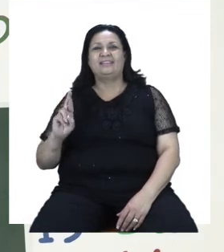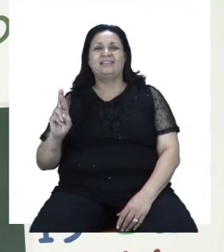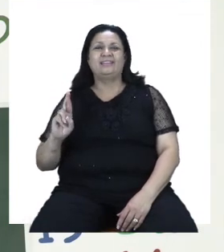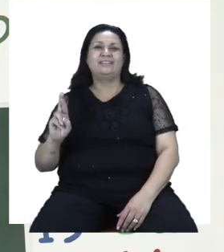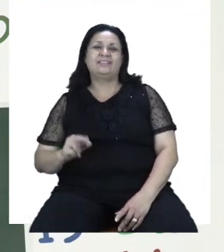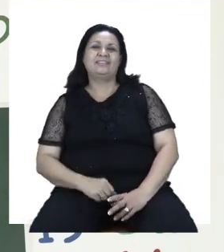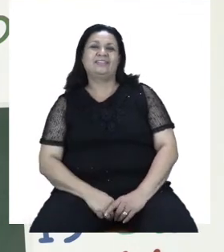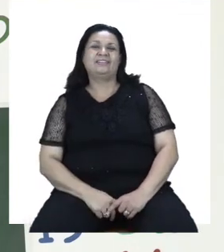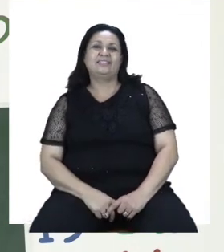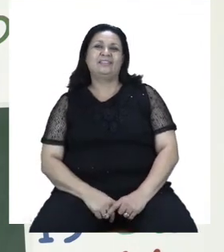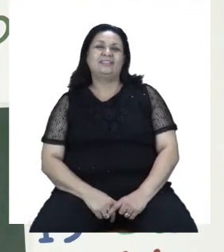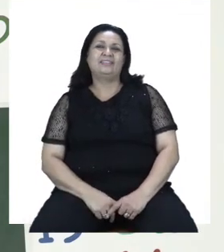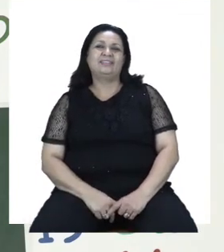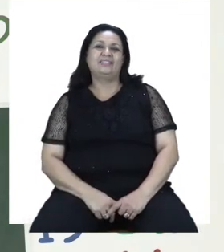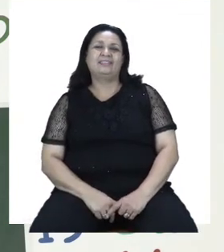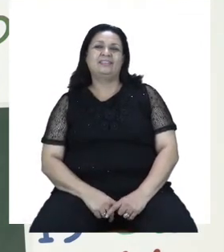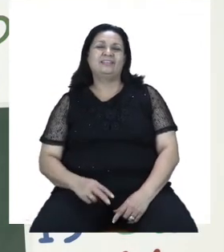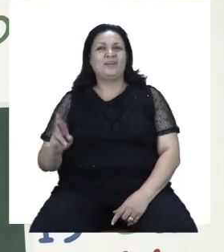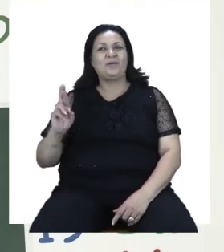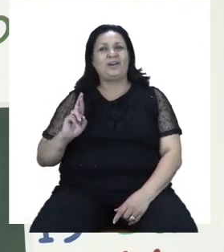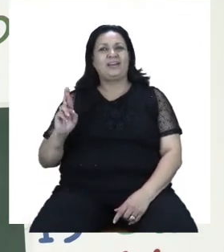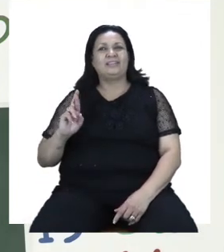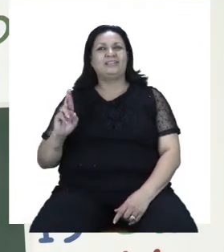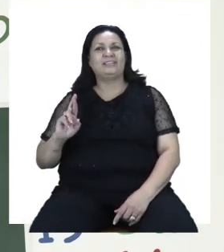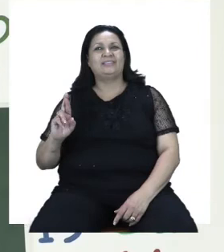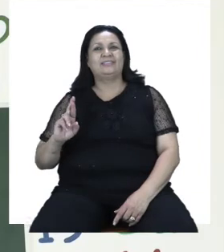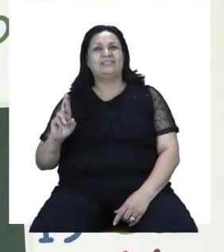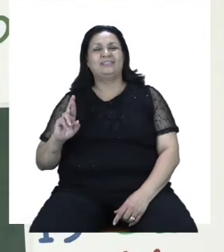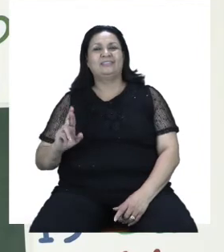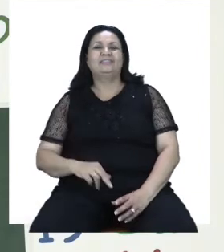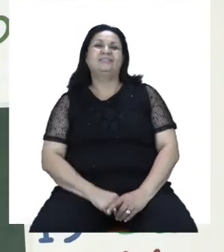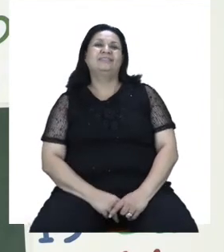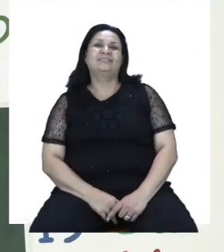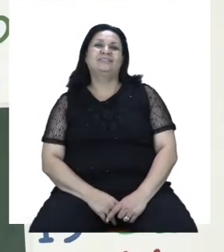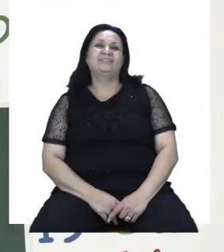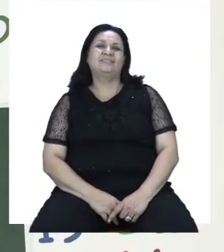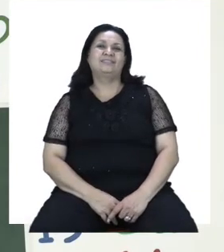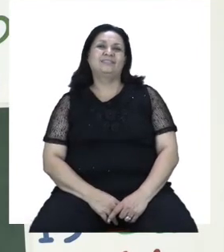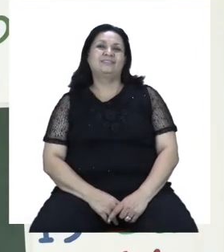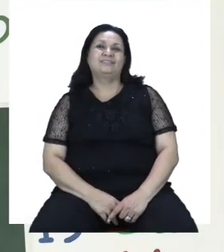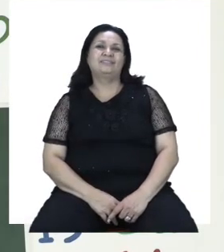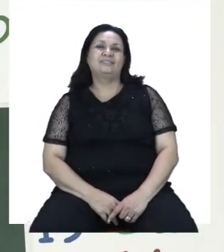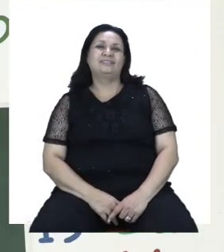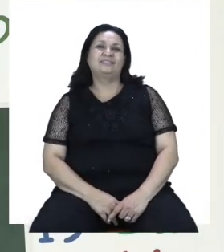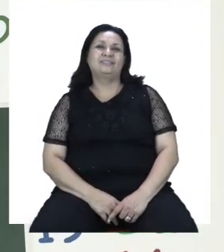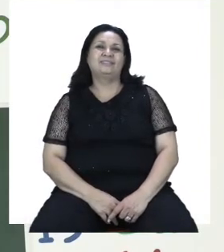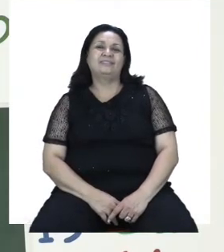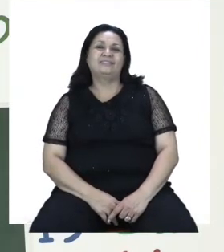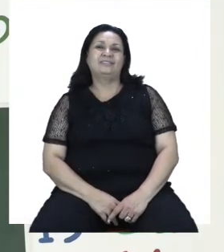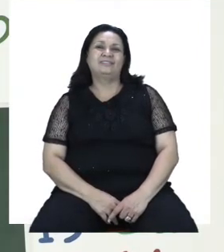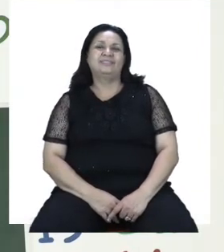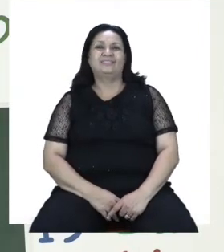go. If you're looking, this is your right hand. Yes, everyone, let's wave with